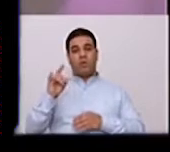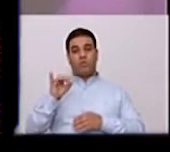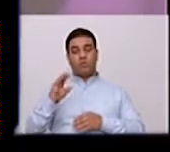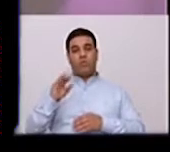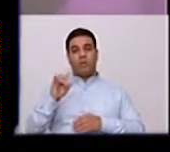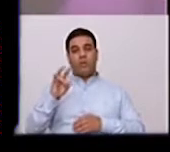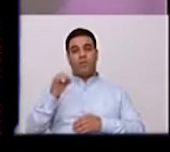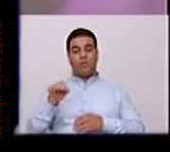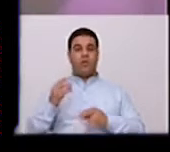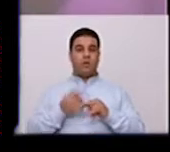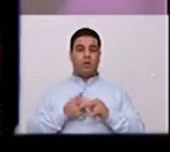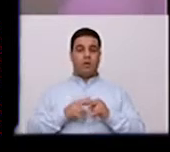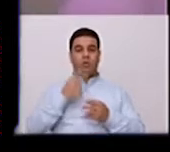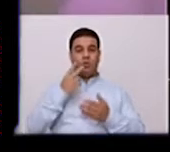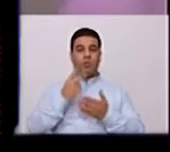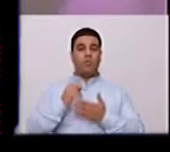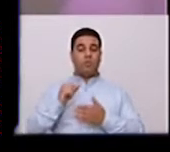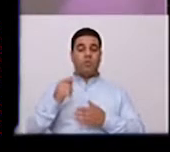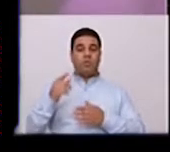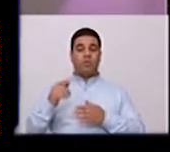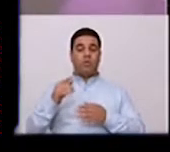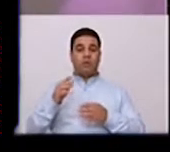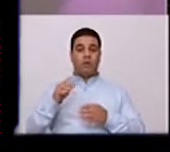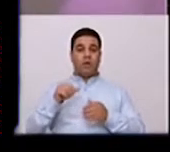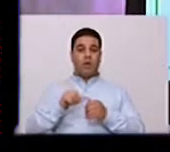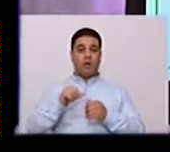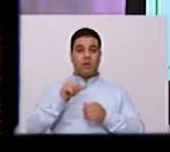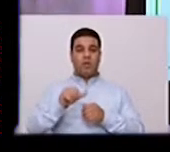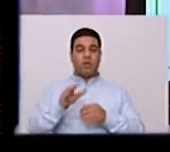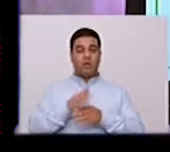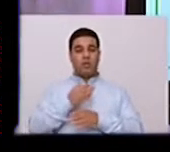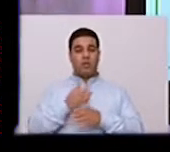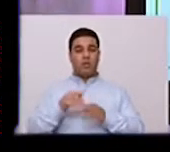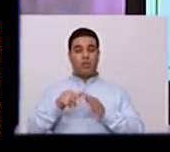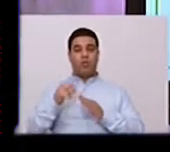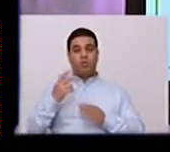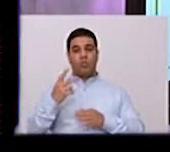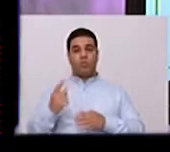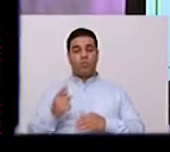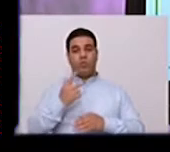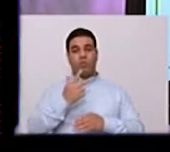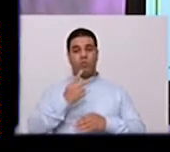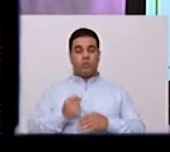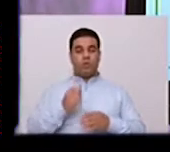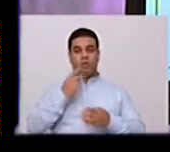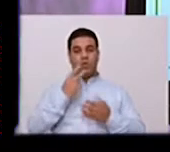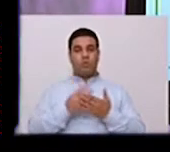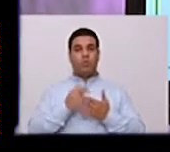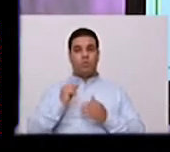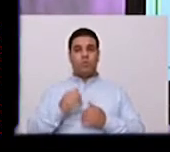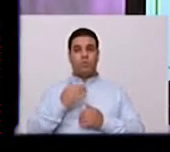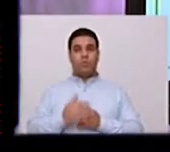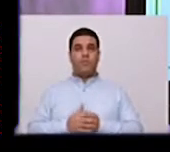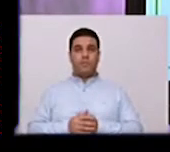ekanligini ko'rishimiz mumkin. Va bunda ajralish nisbati 3-1, 3-1 ni ifodalaydi.